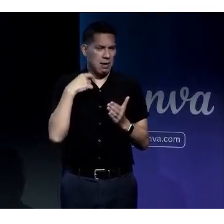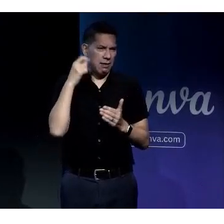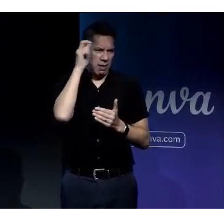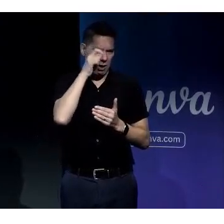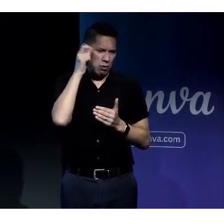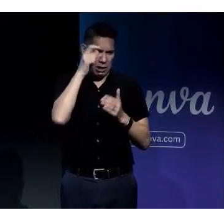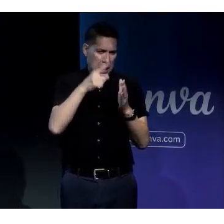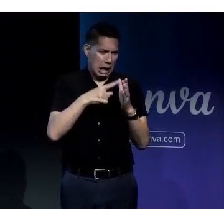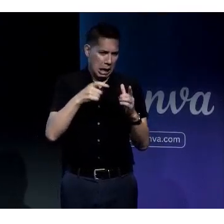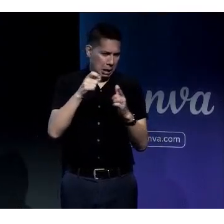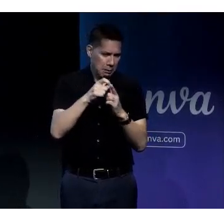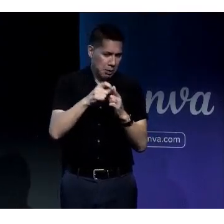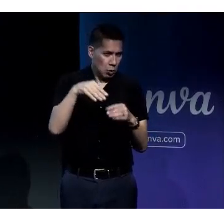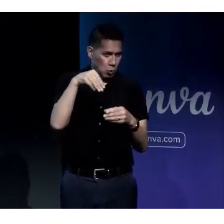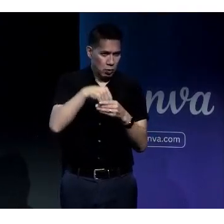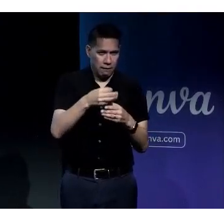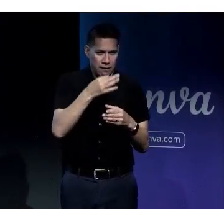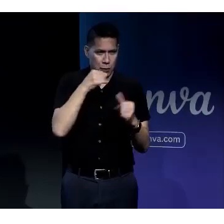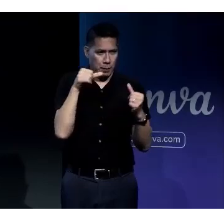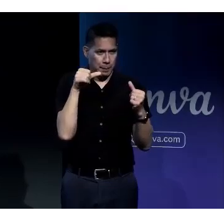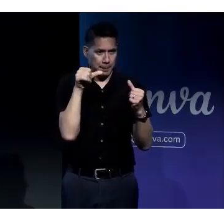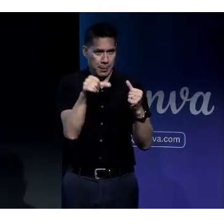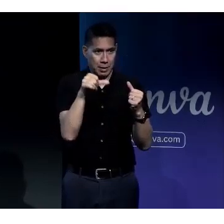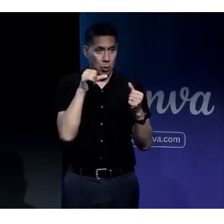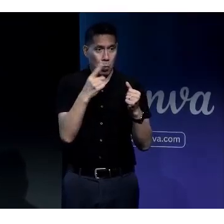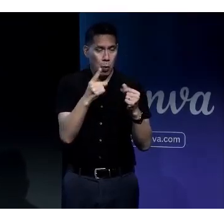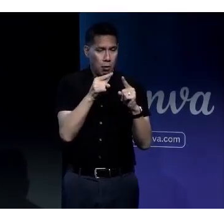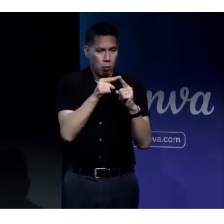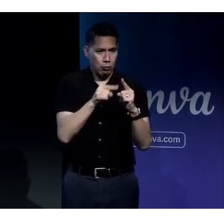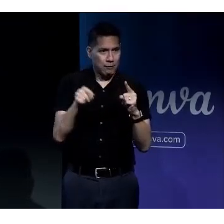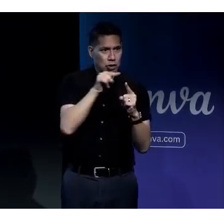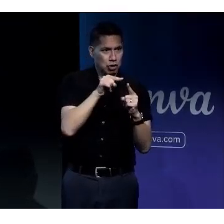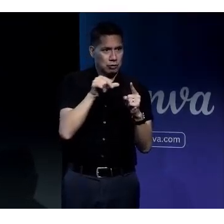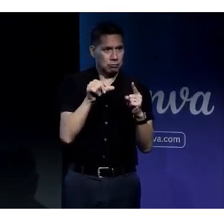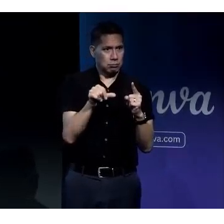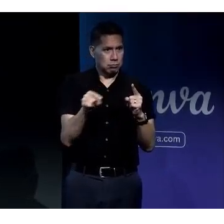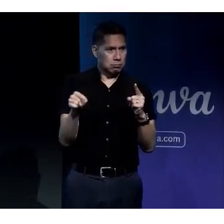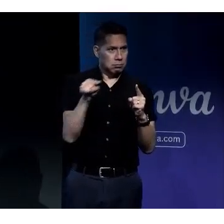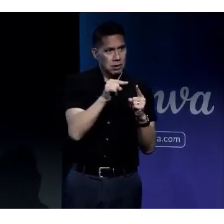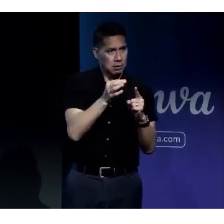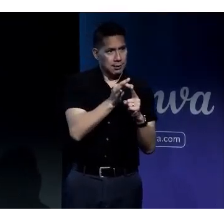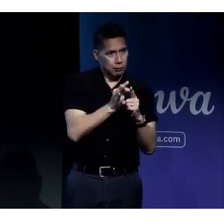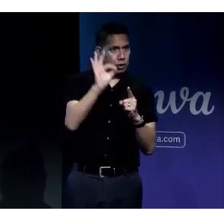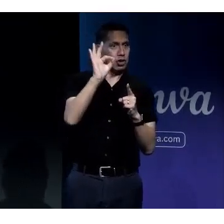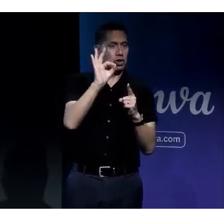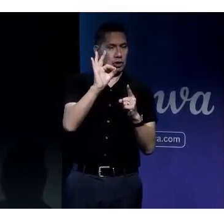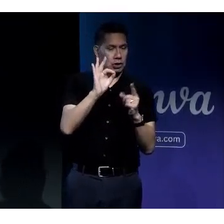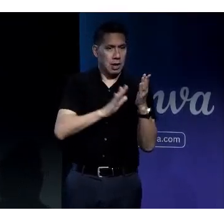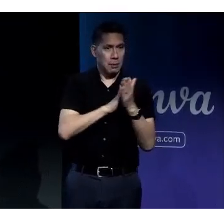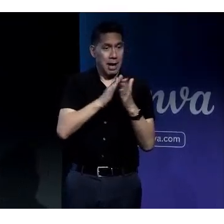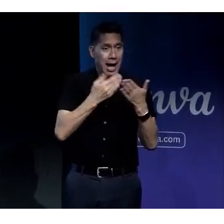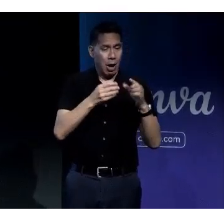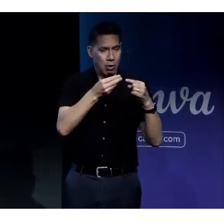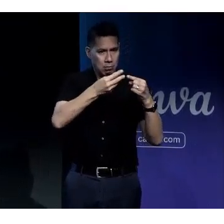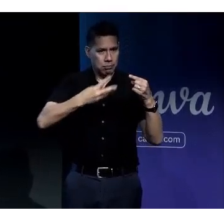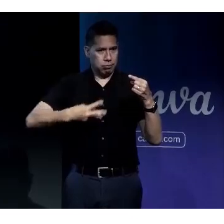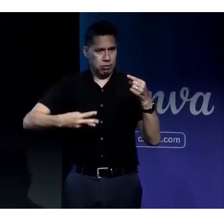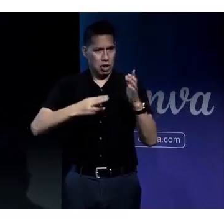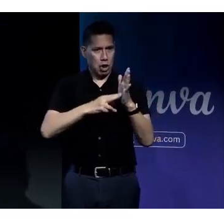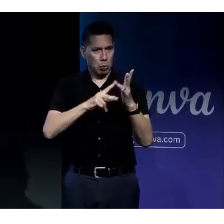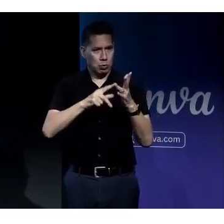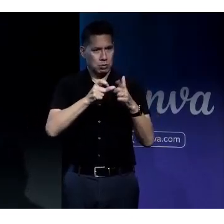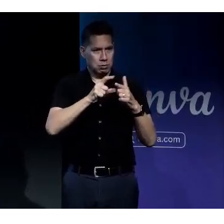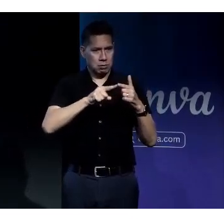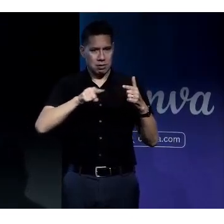includes a few buttons, one of which is a refresh button. That button is represented by a node on the accessibility tree. A screen